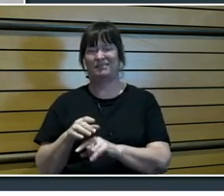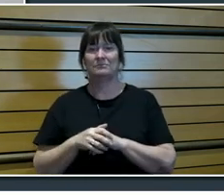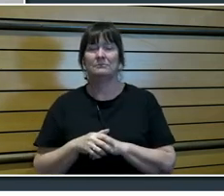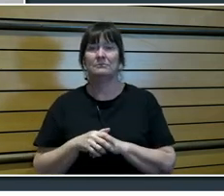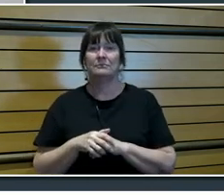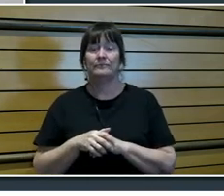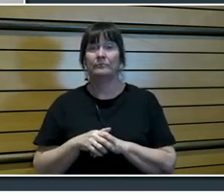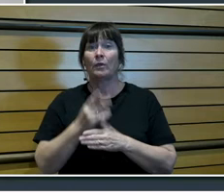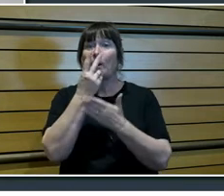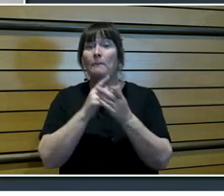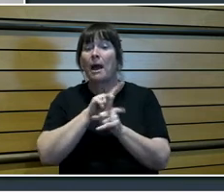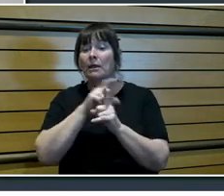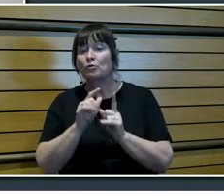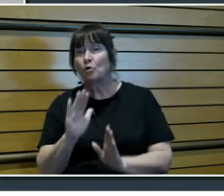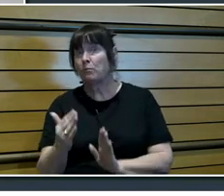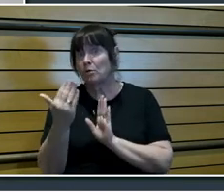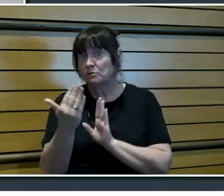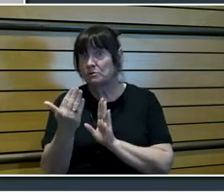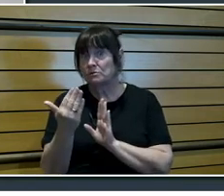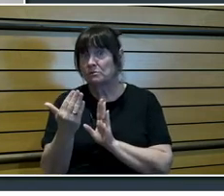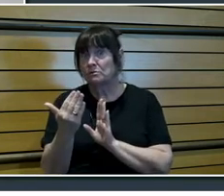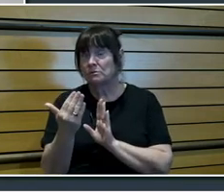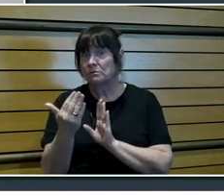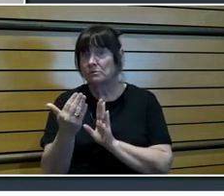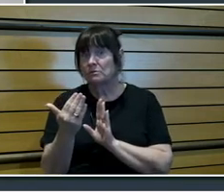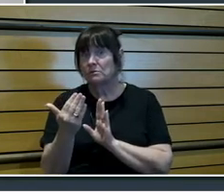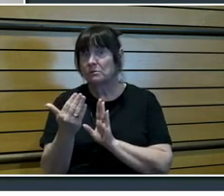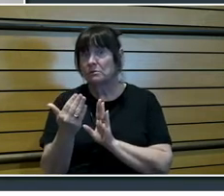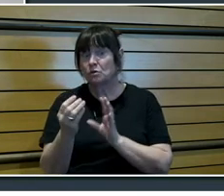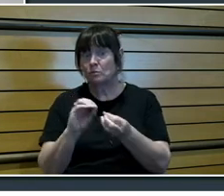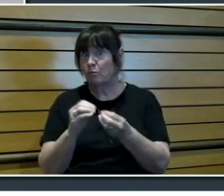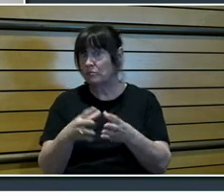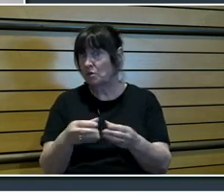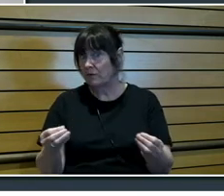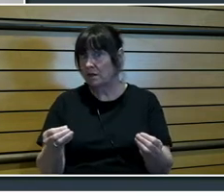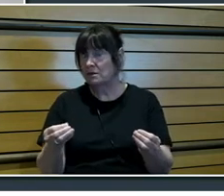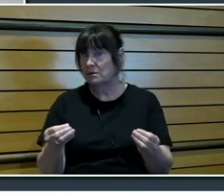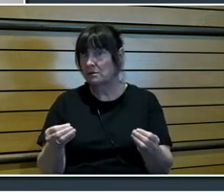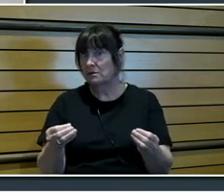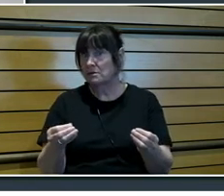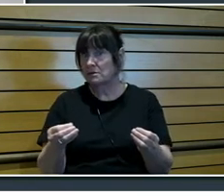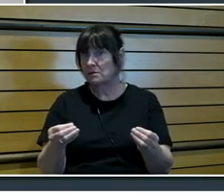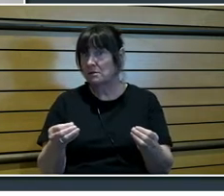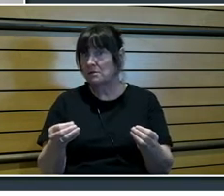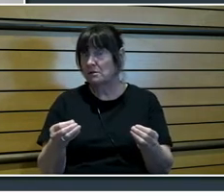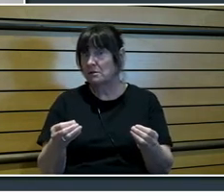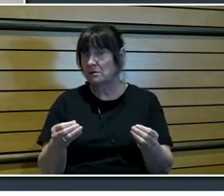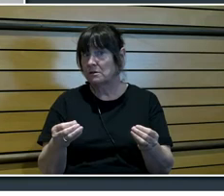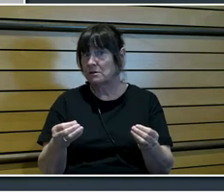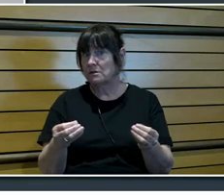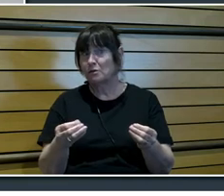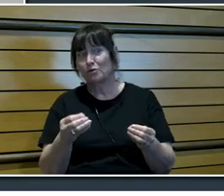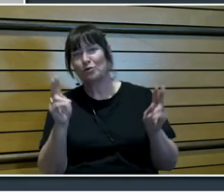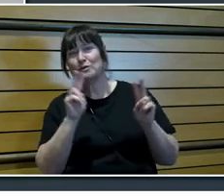While a bicultural approach to problem solving is in the beautiful foyer